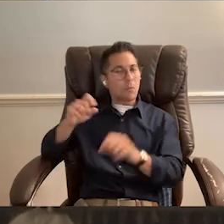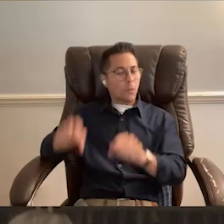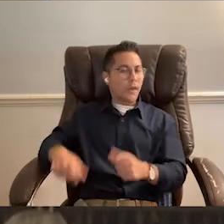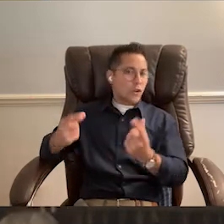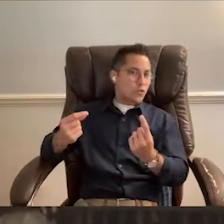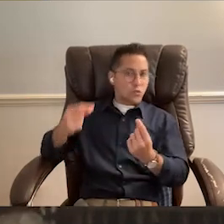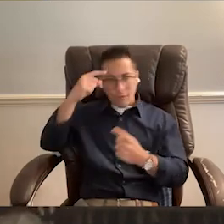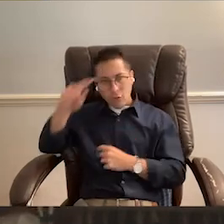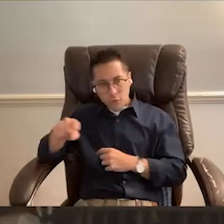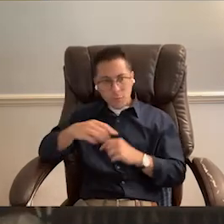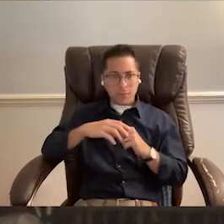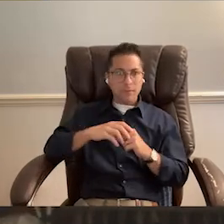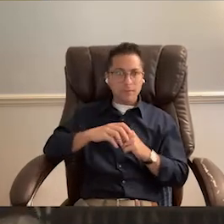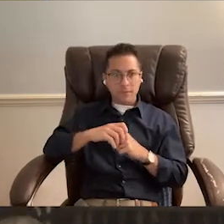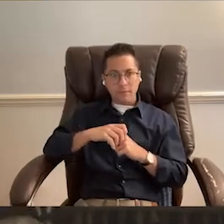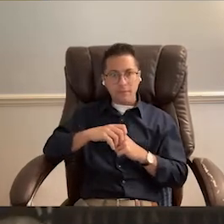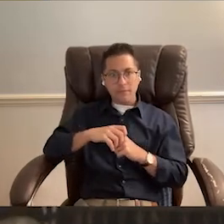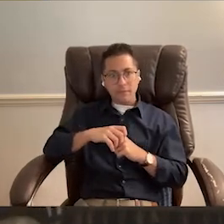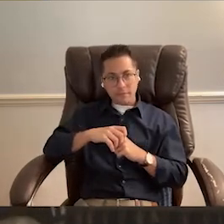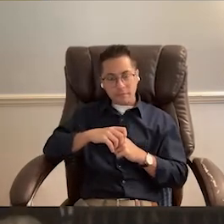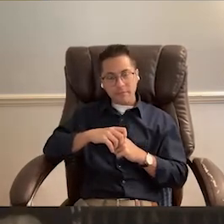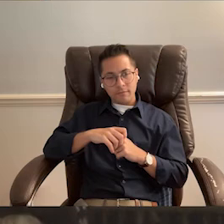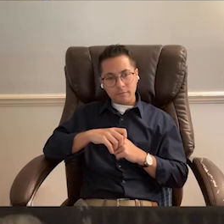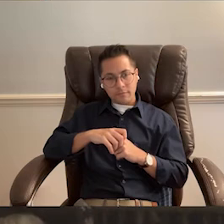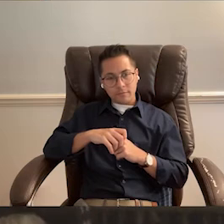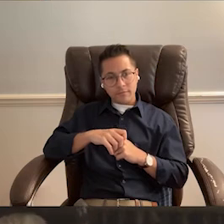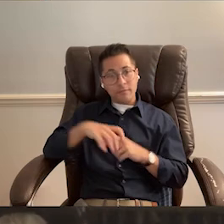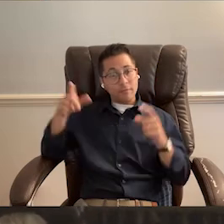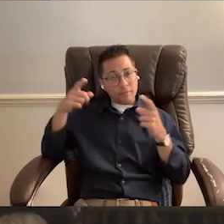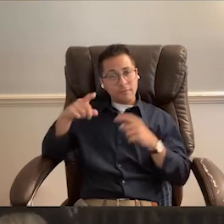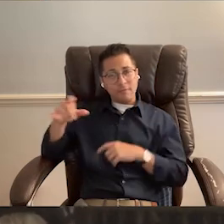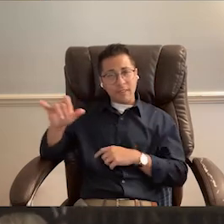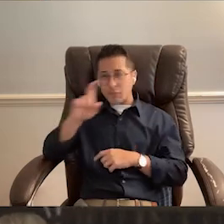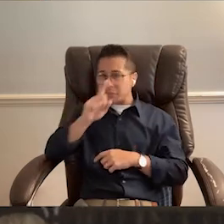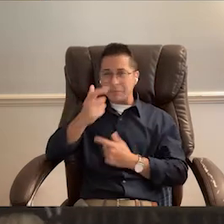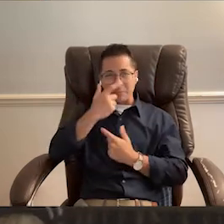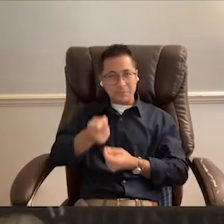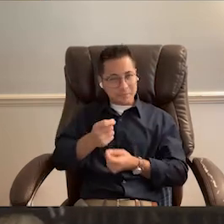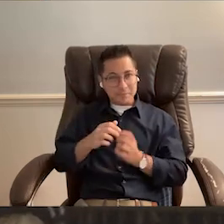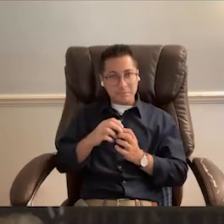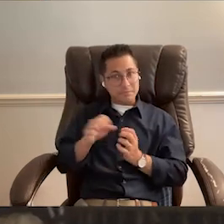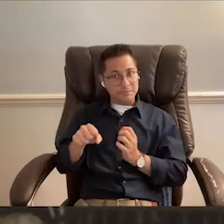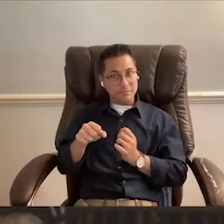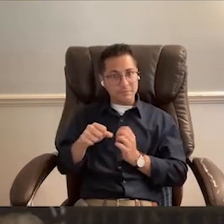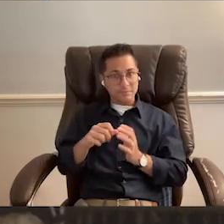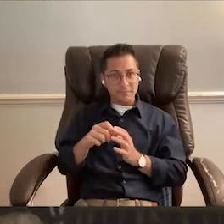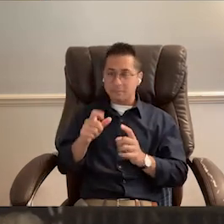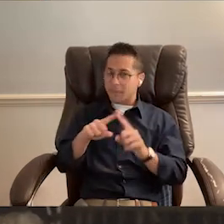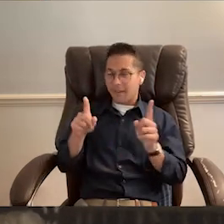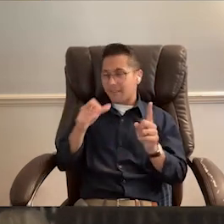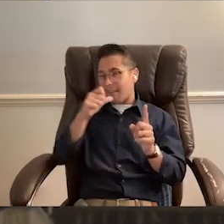then play game. And as you're playing games, she like figures out what she can do for you, or like they figure out what they can do for